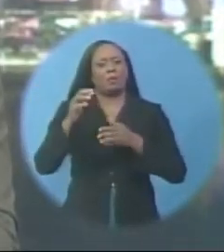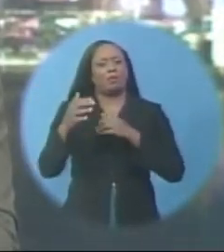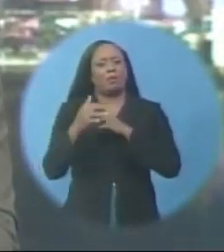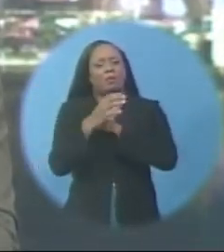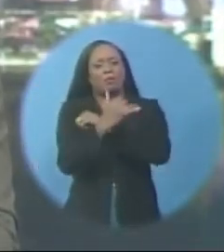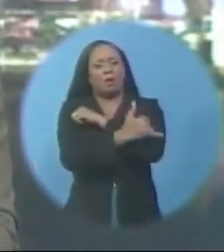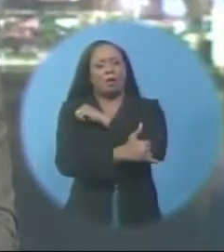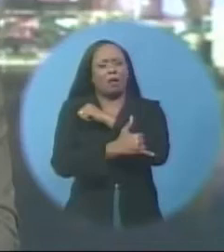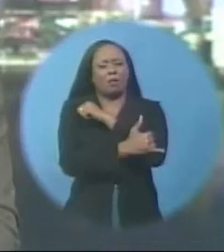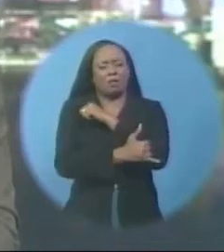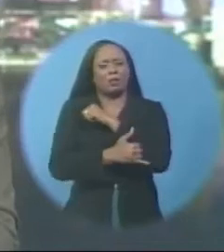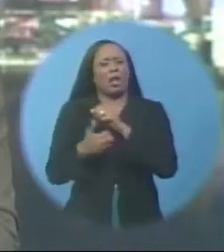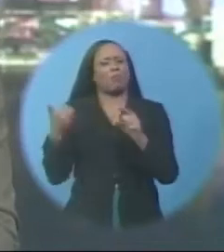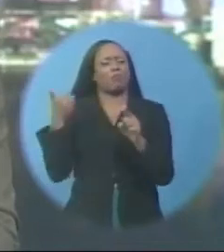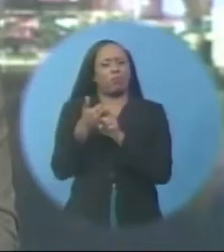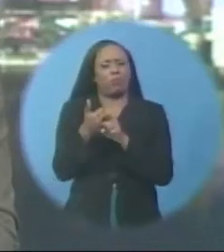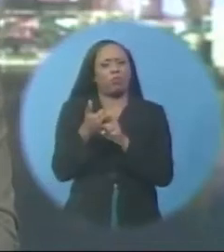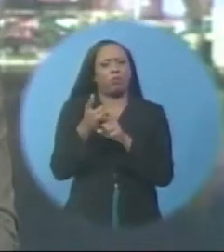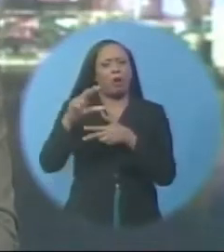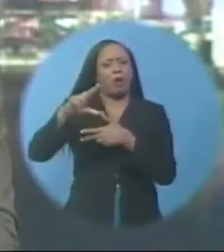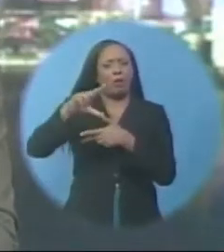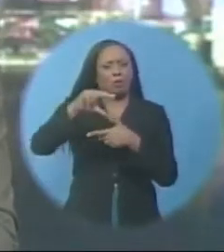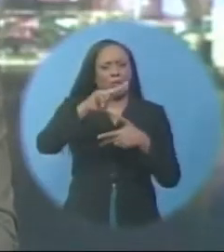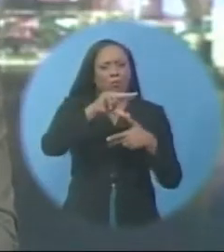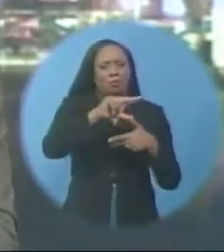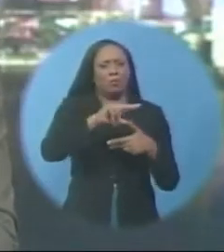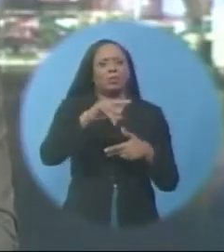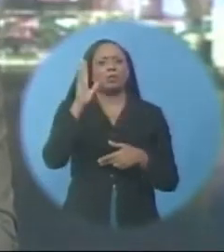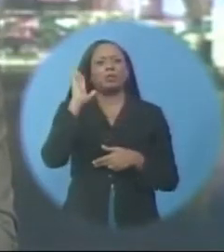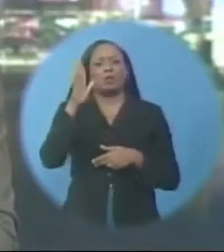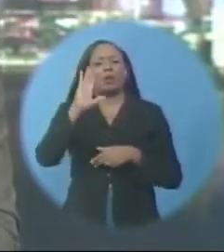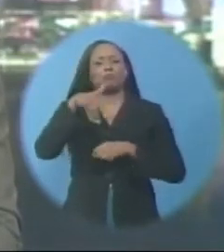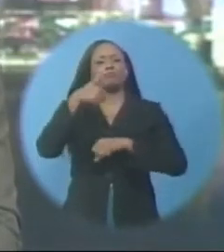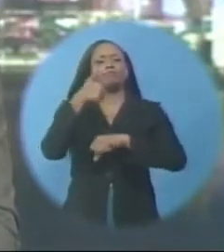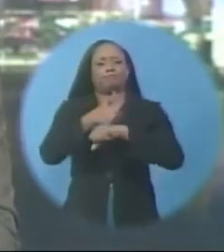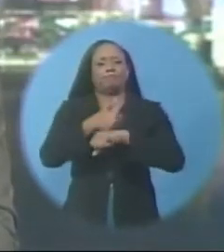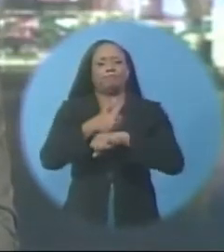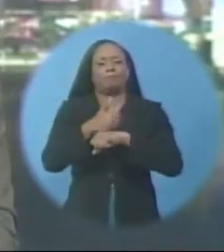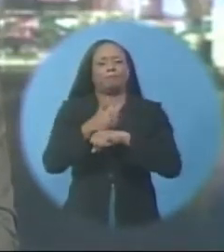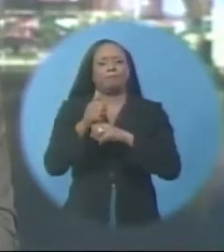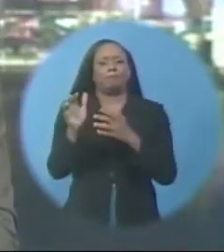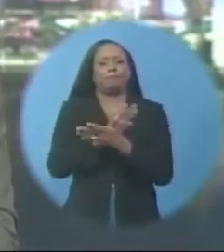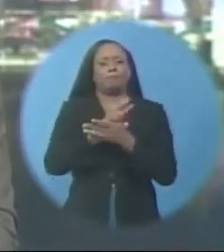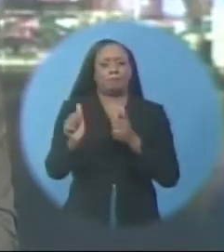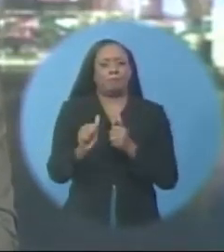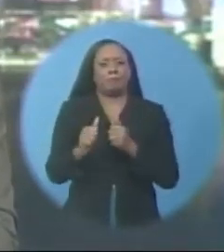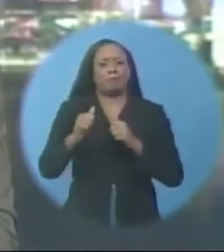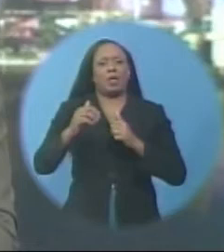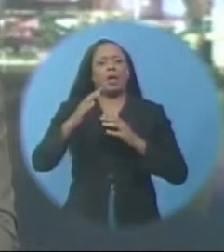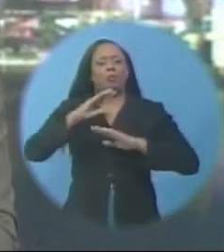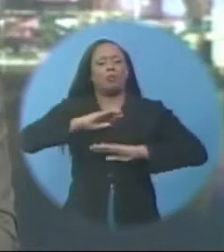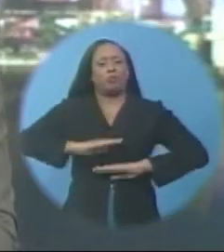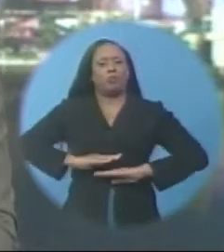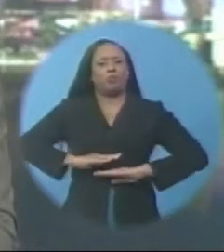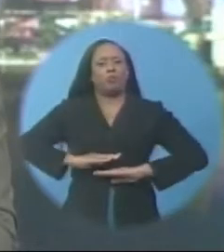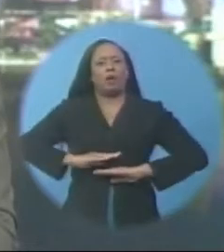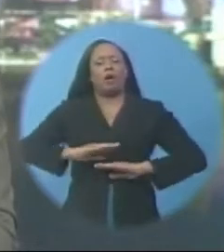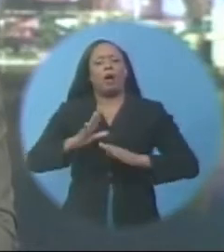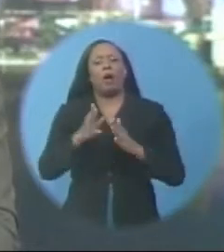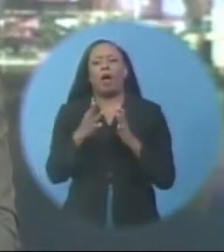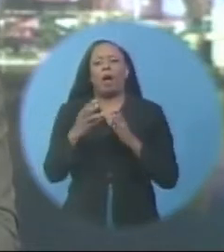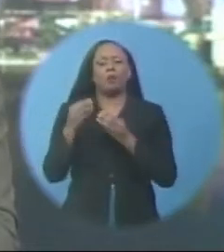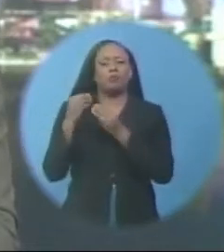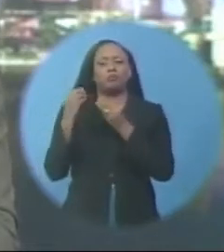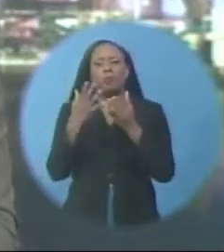bureaus are spearheading the establishment of a disaster relief database. It's expected to be operational in the coming